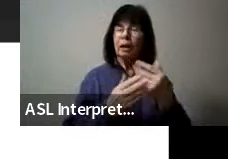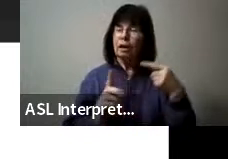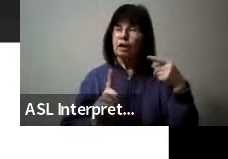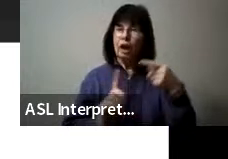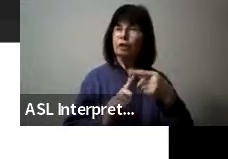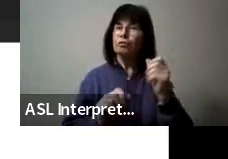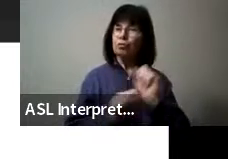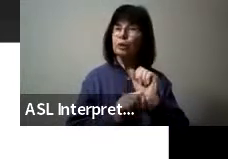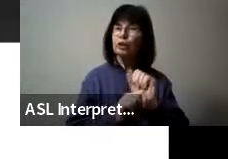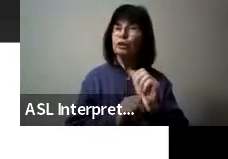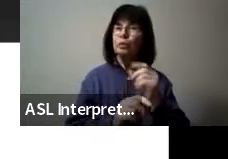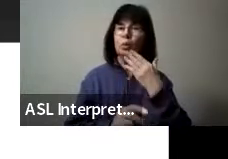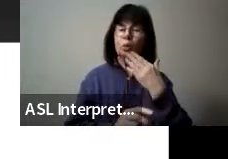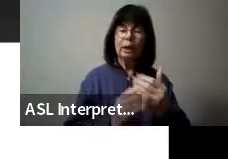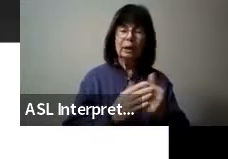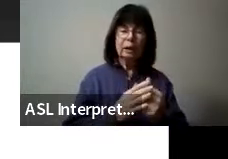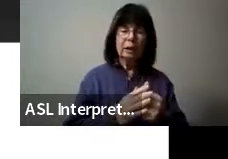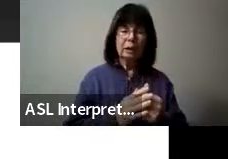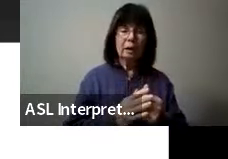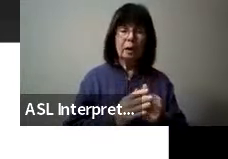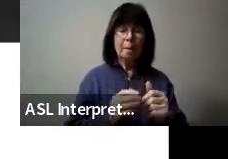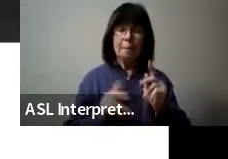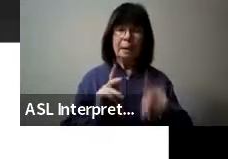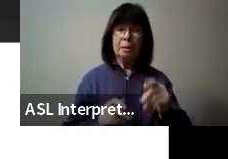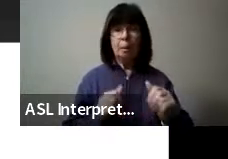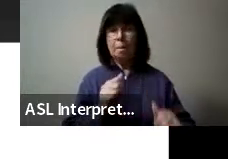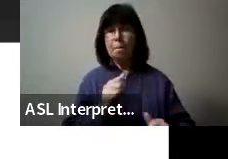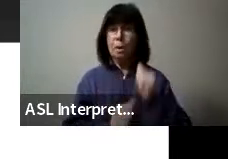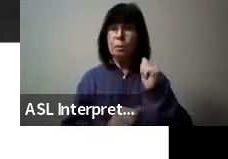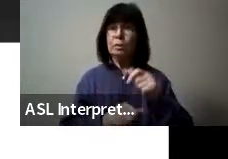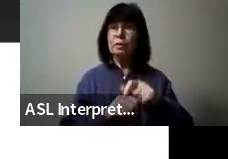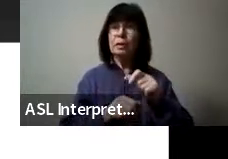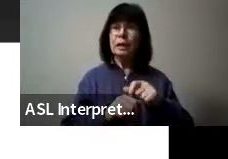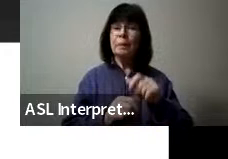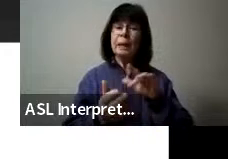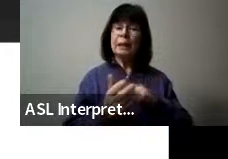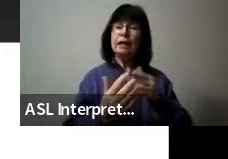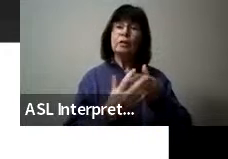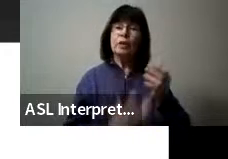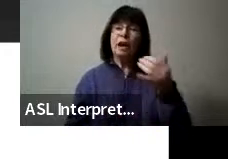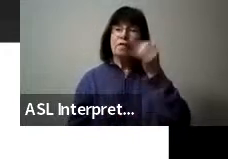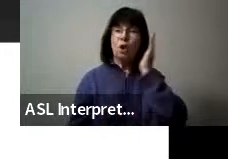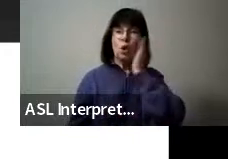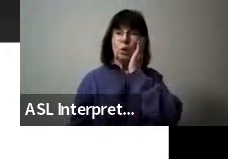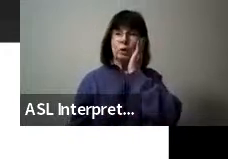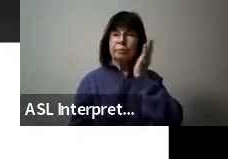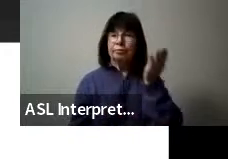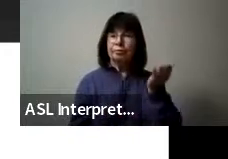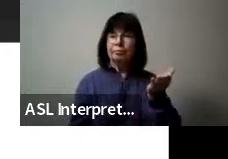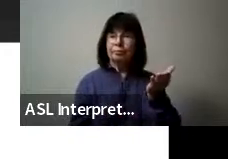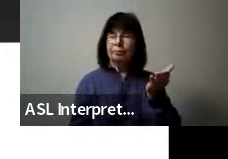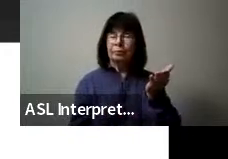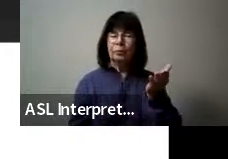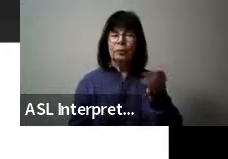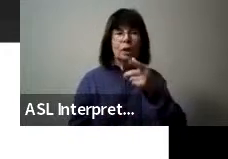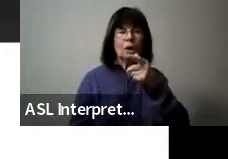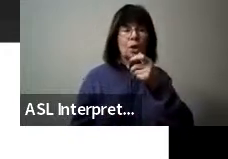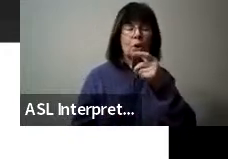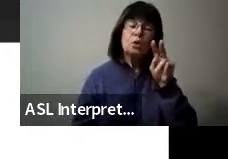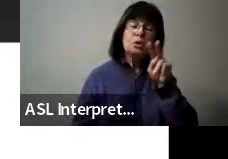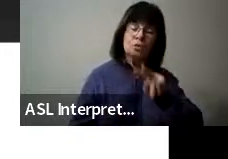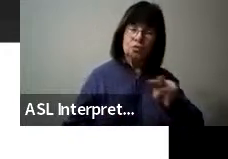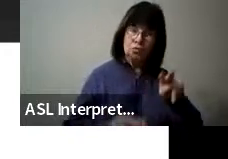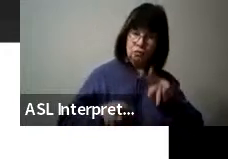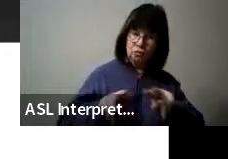folks are mostly clicking on ads through their mobile phones. And then in terms of who's looking at our